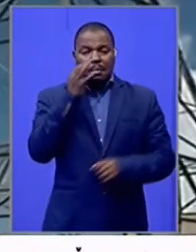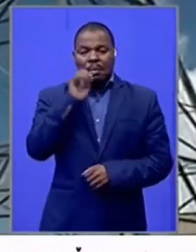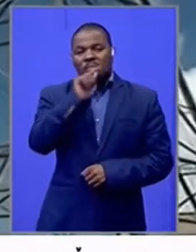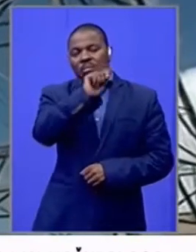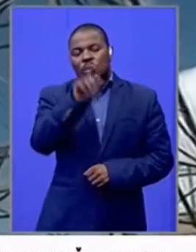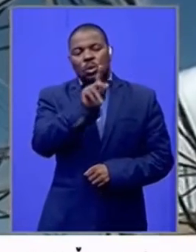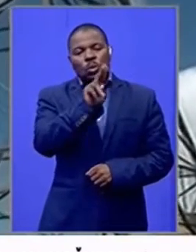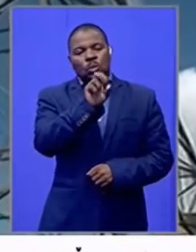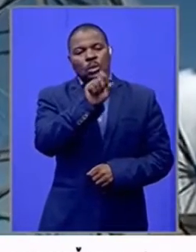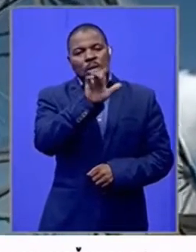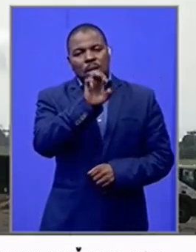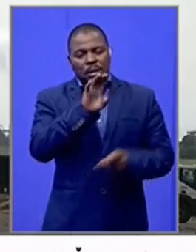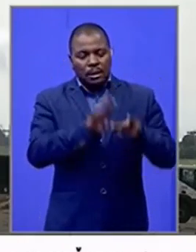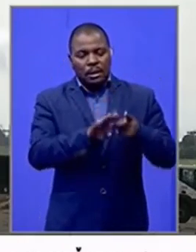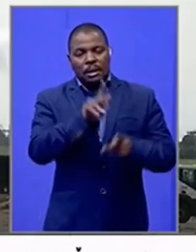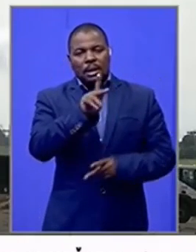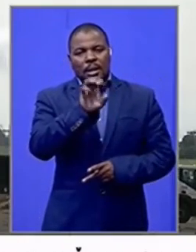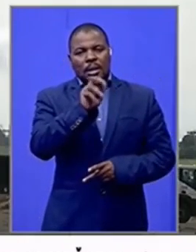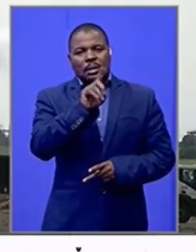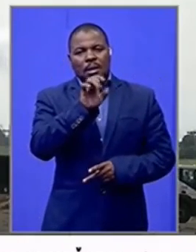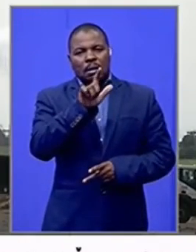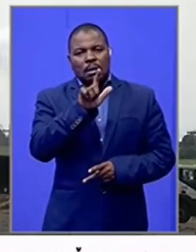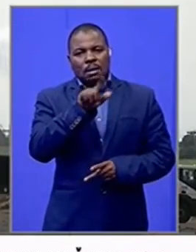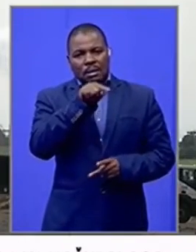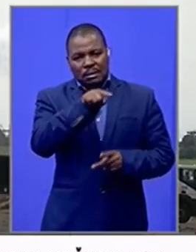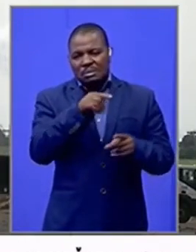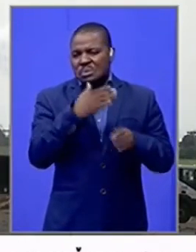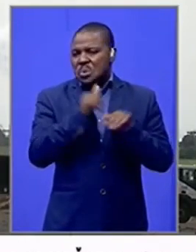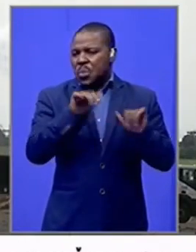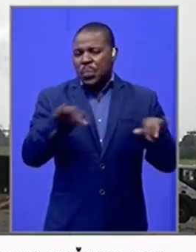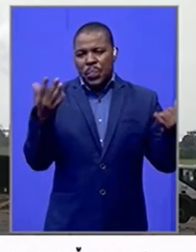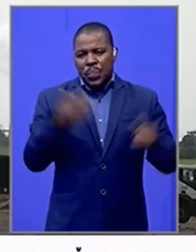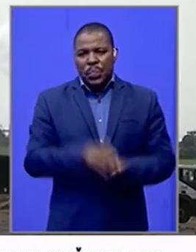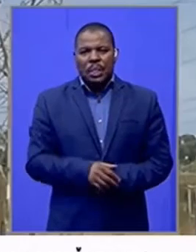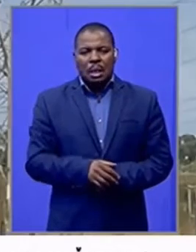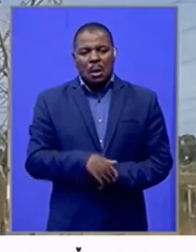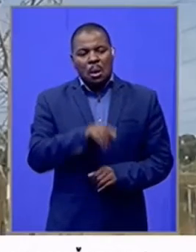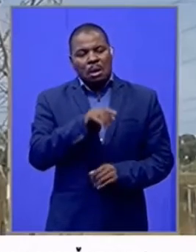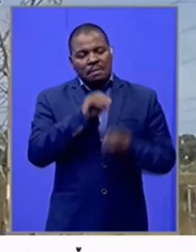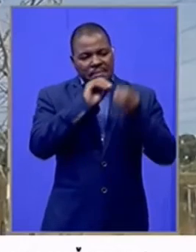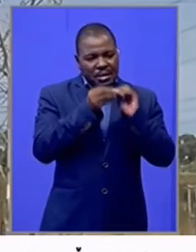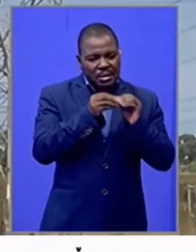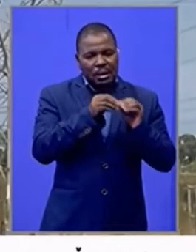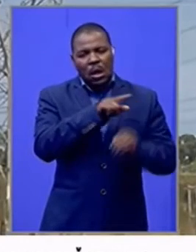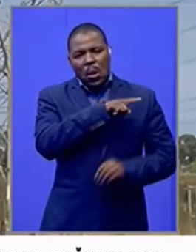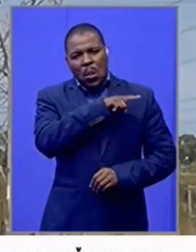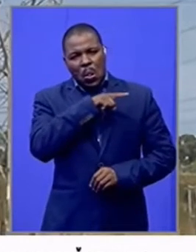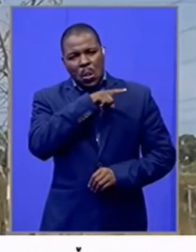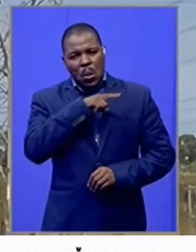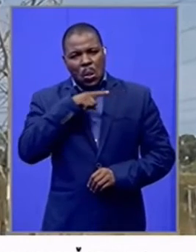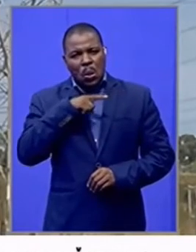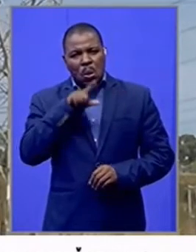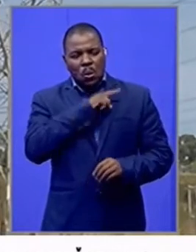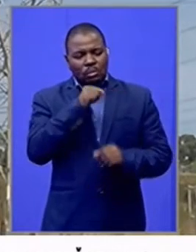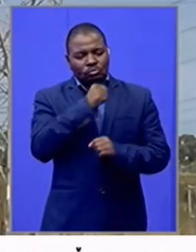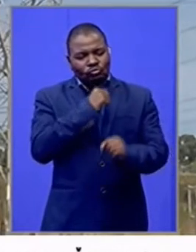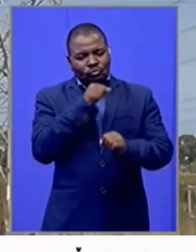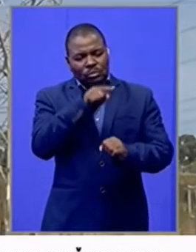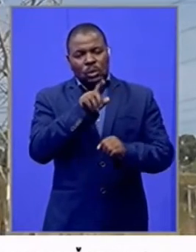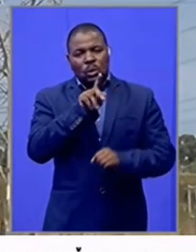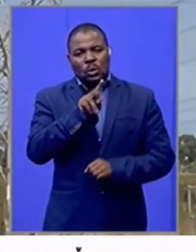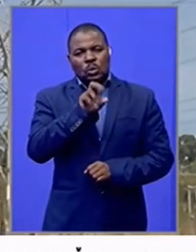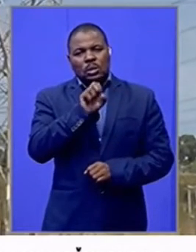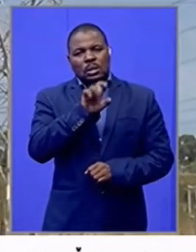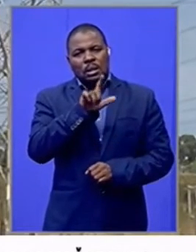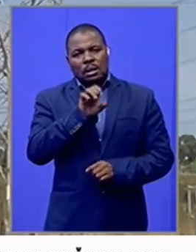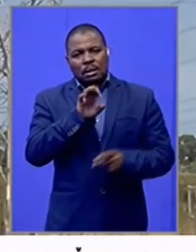tša kusile le kendal ga di šome gabotse go tšea nako go boeleng go šoma ka lebaka la go lokišwa ga dikarolo tša diteišene tša kusile,